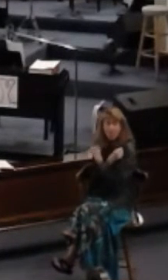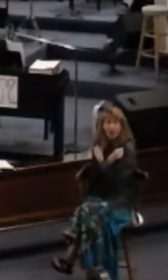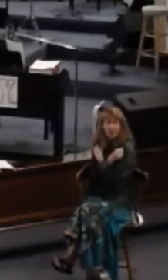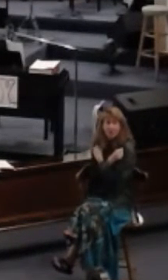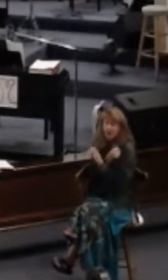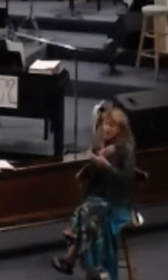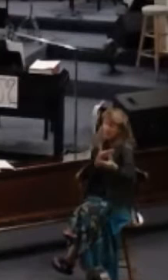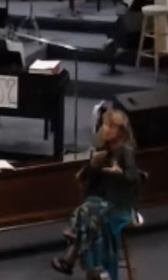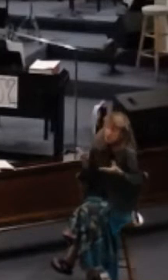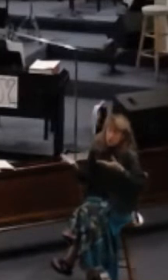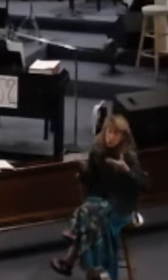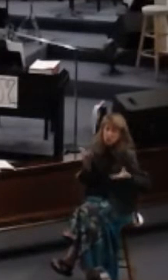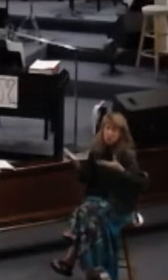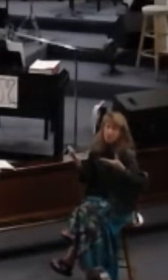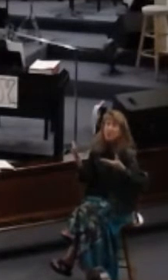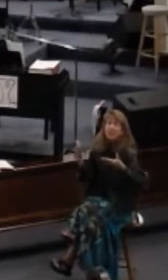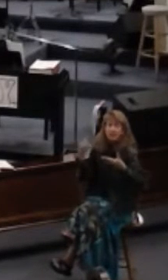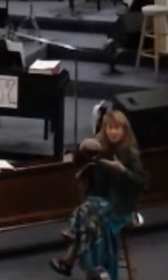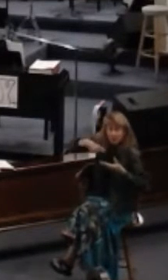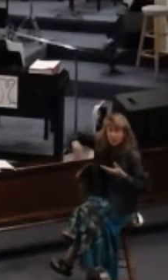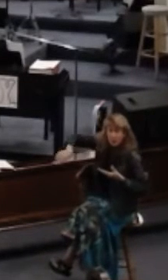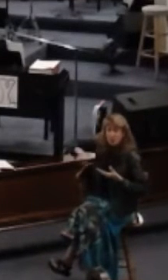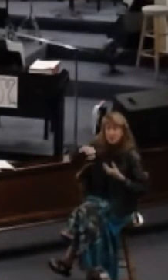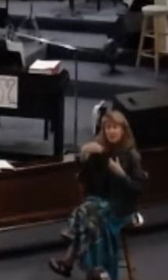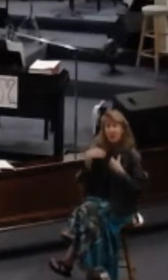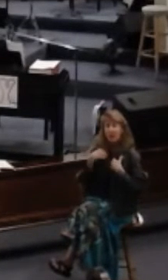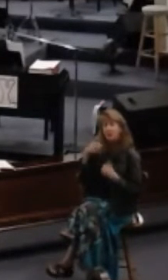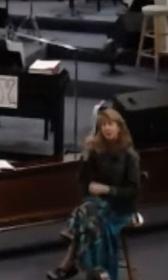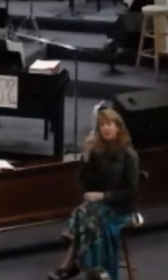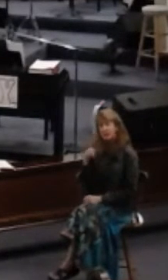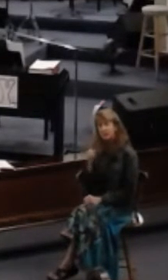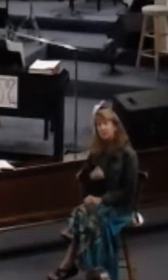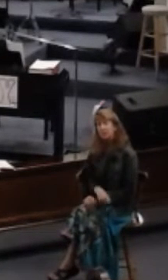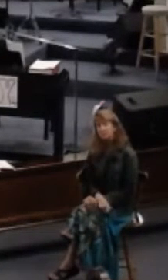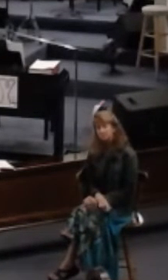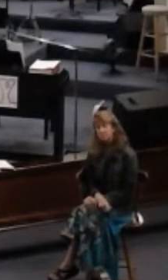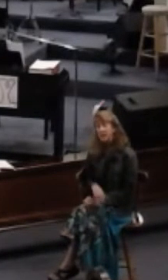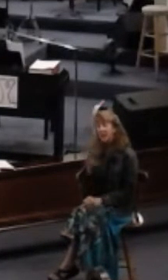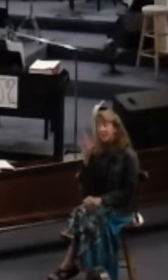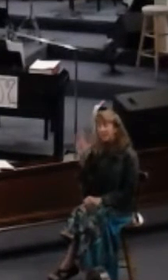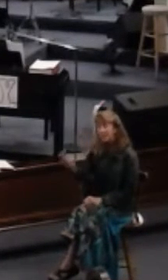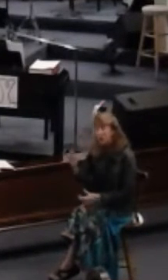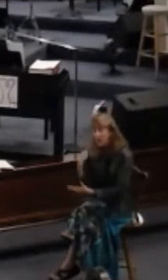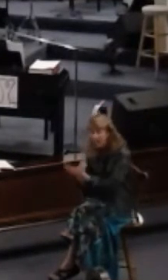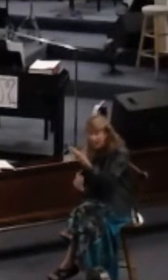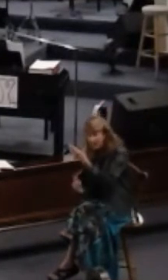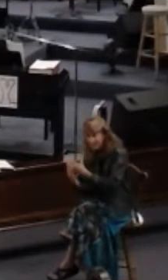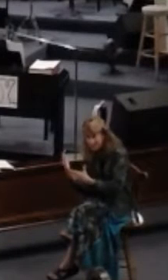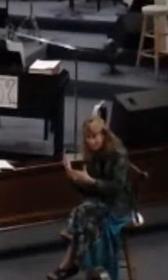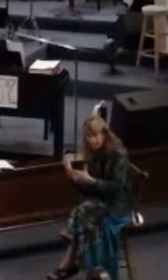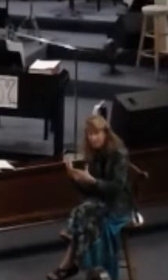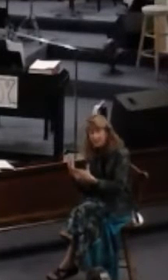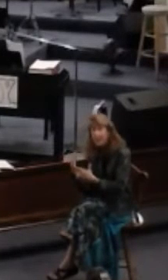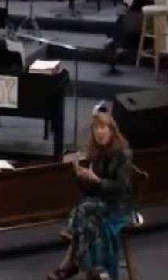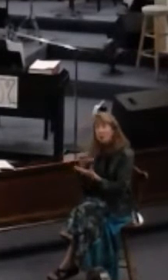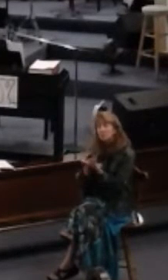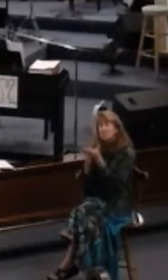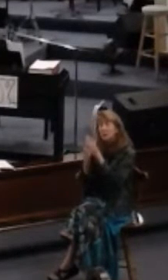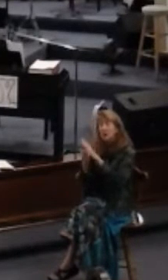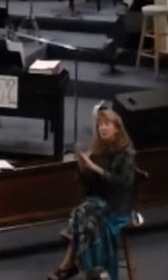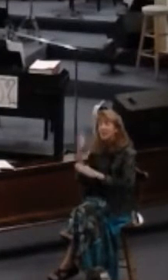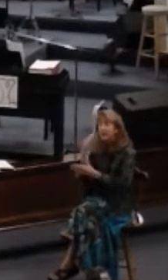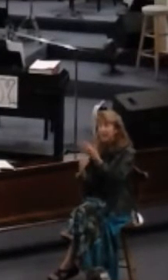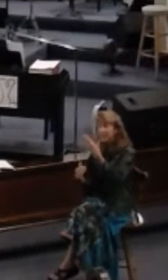and serve those in need. Their hands will be hands of